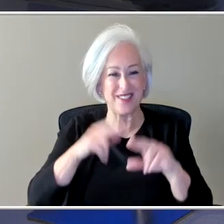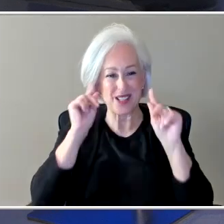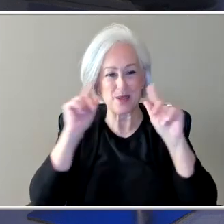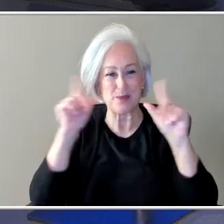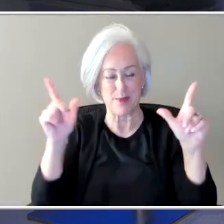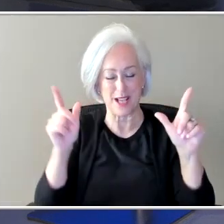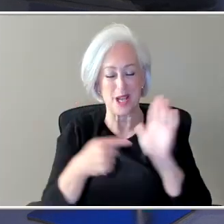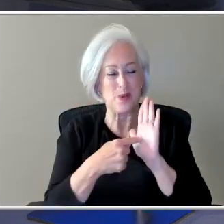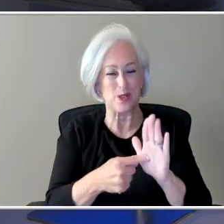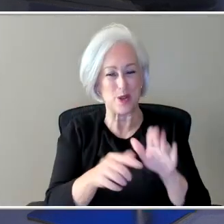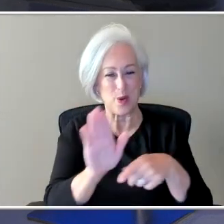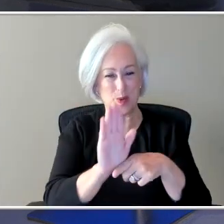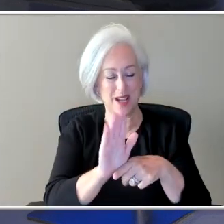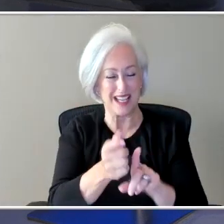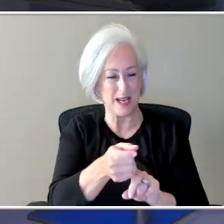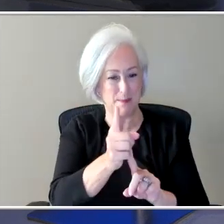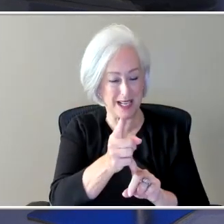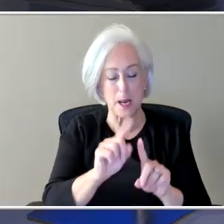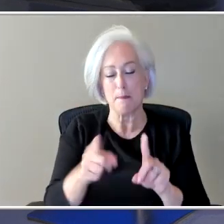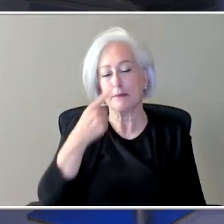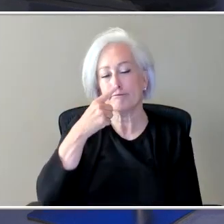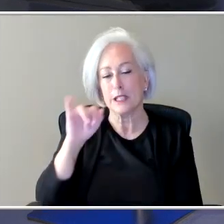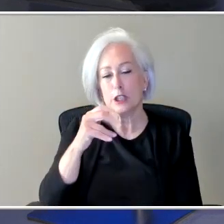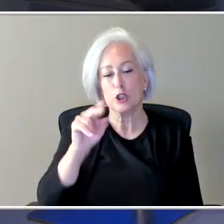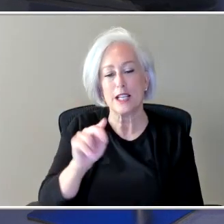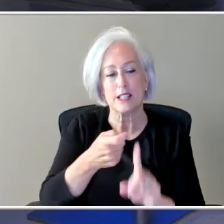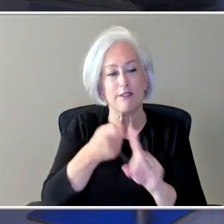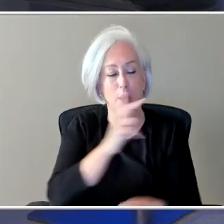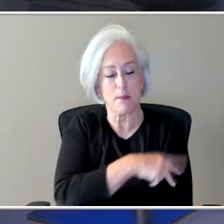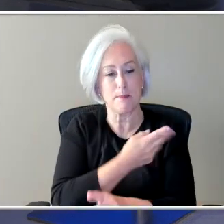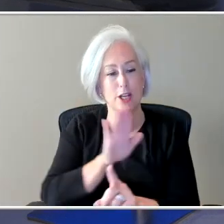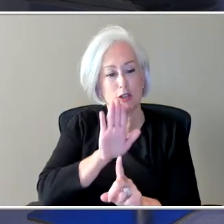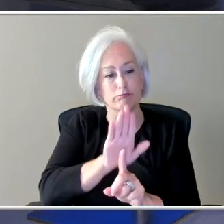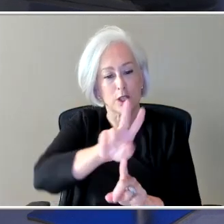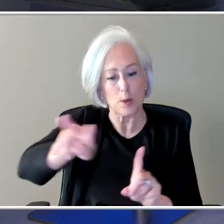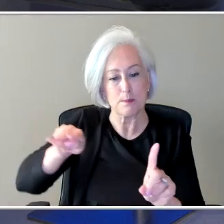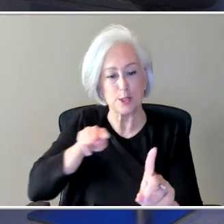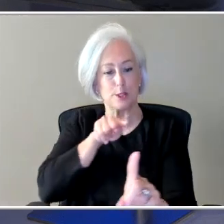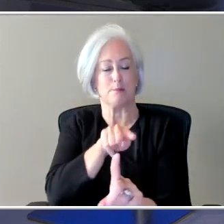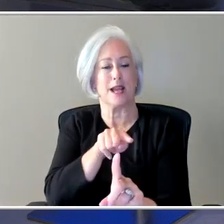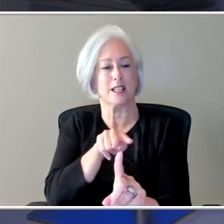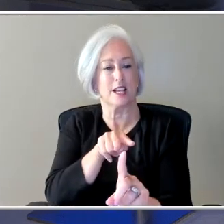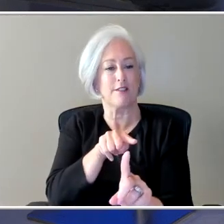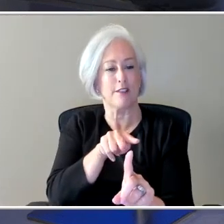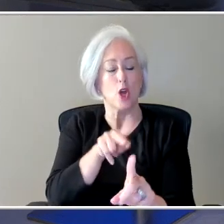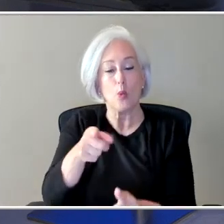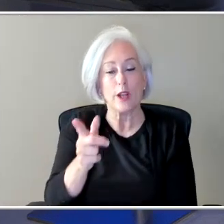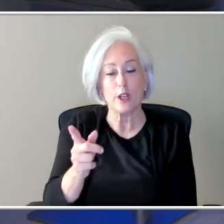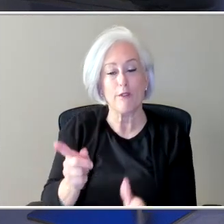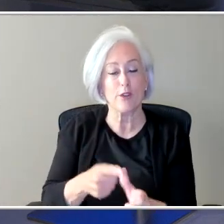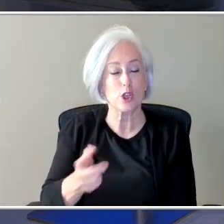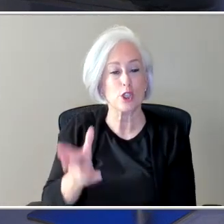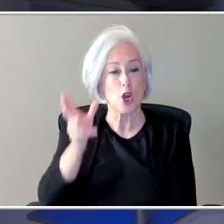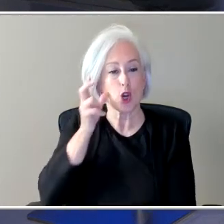Jason, just kind of explain from that patient's perspective what it was like when you first heard Rhonda on the